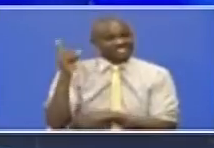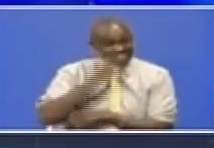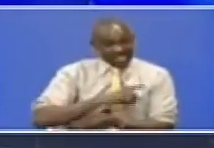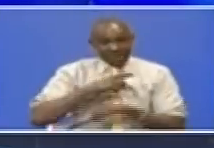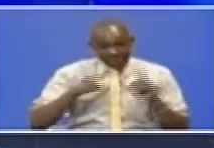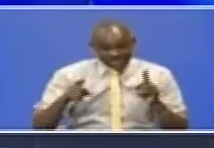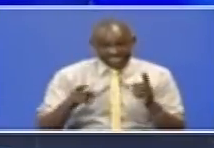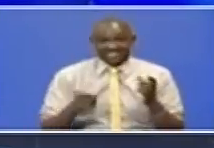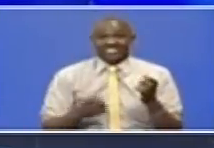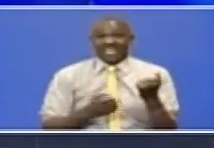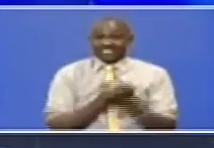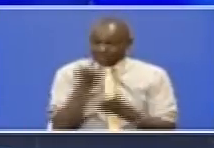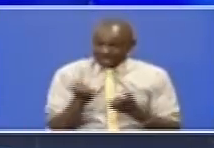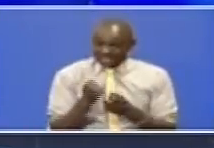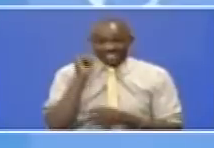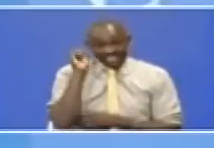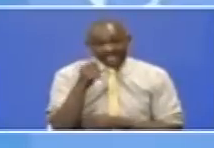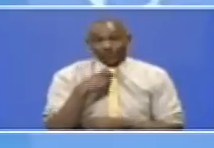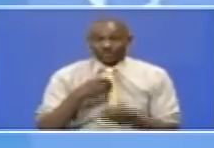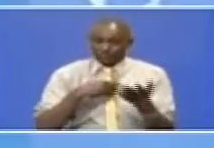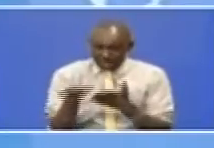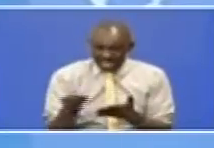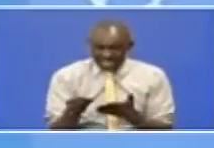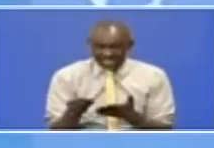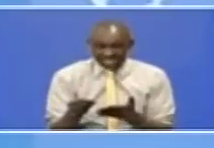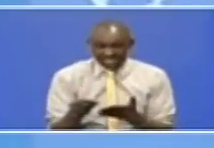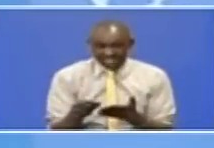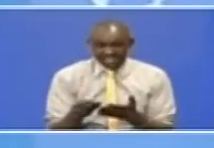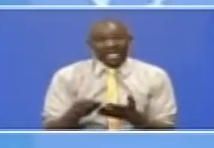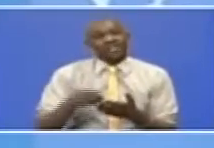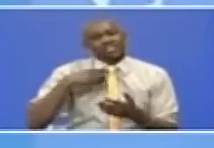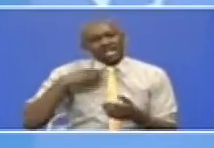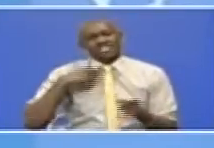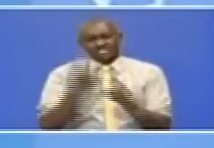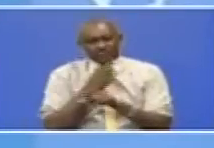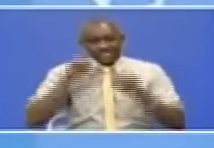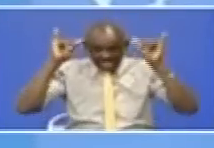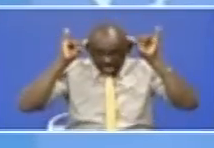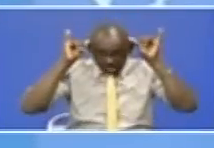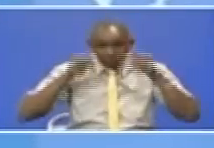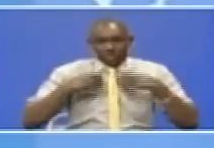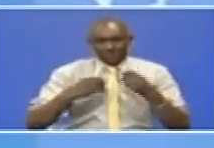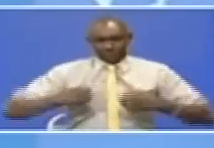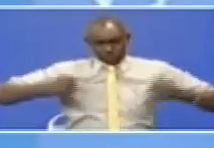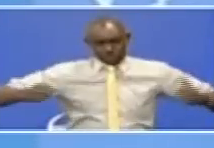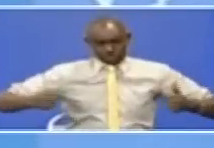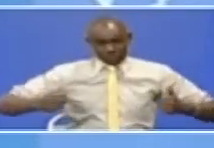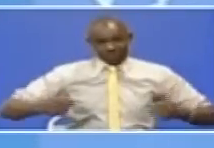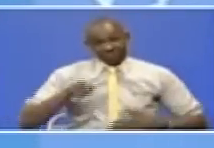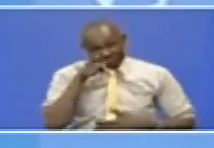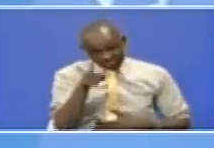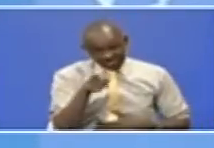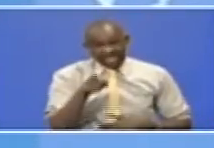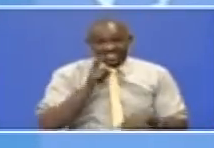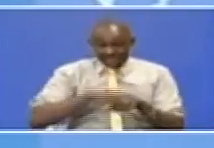enterprising Kenyans are now resorting to purchasing emaciated cattle from herders and fattening them in feedlots, an alternative